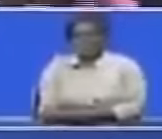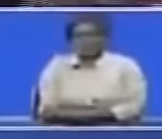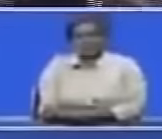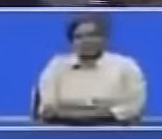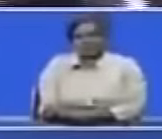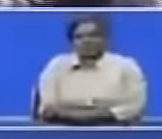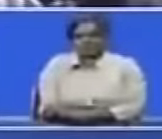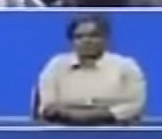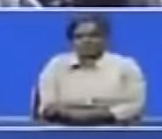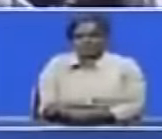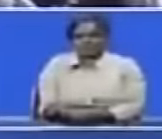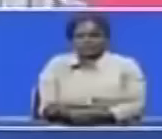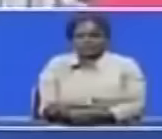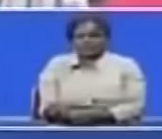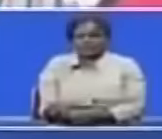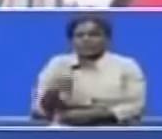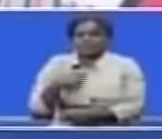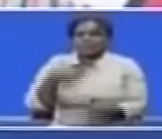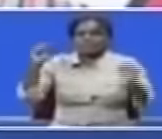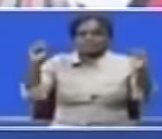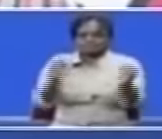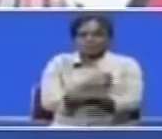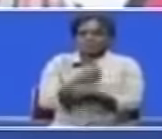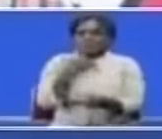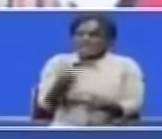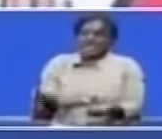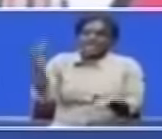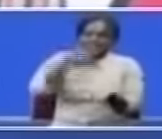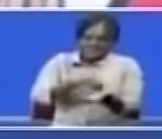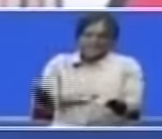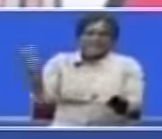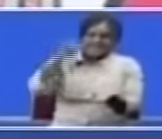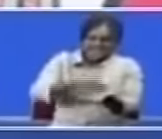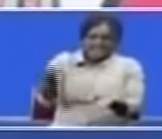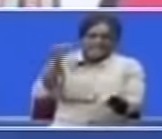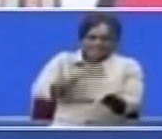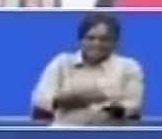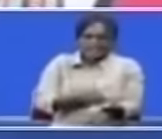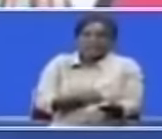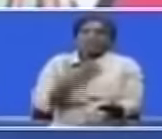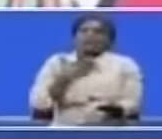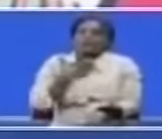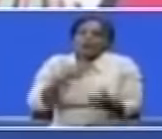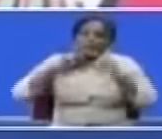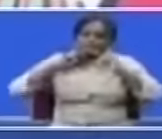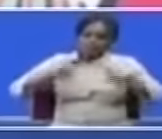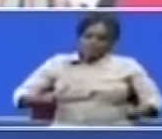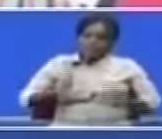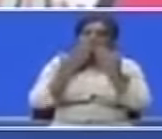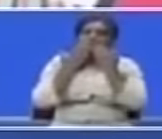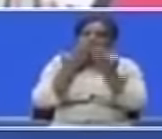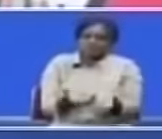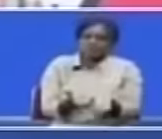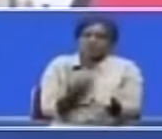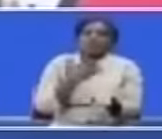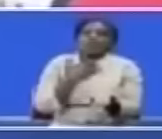ferry. Simple. I have to repeat myself a million times. Mukitaka amani ferry,